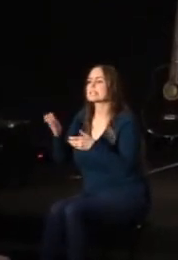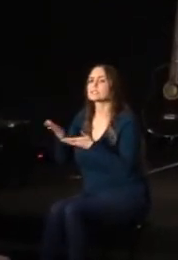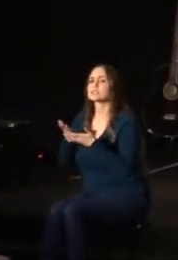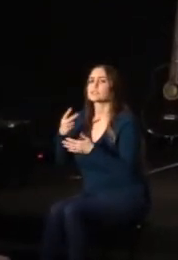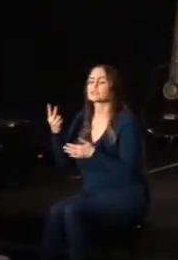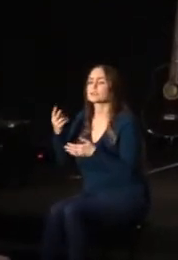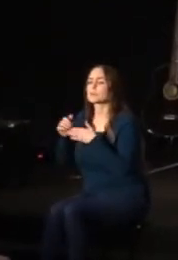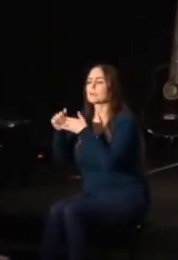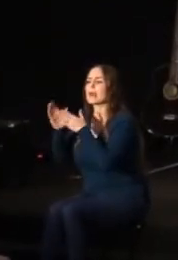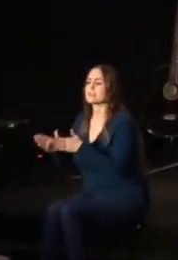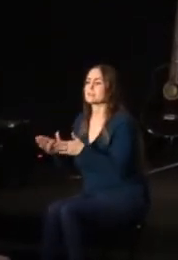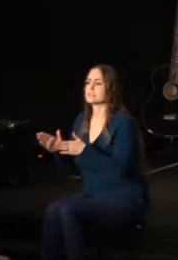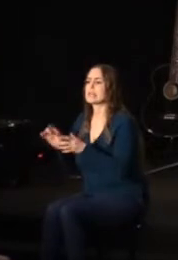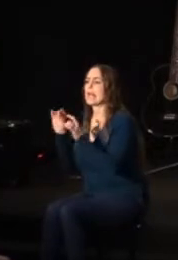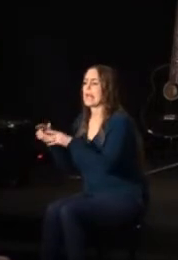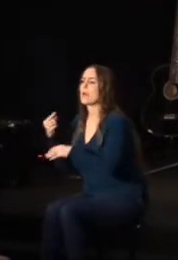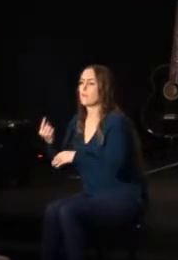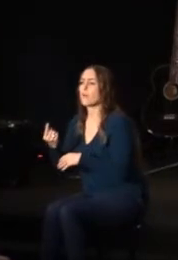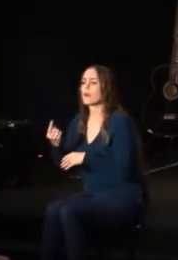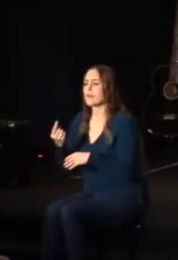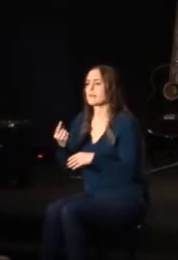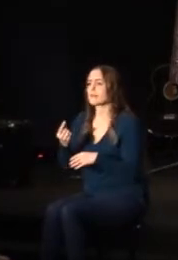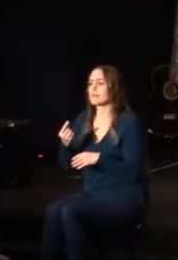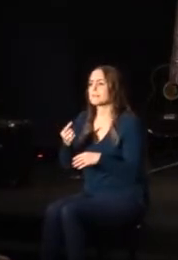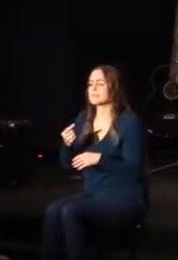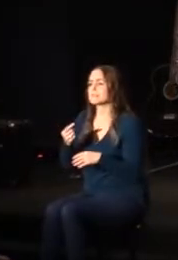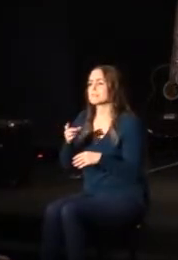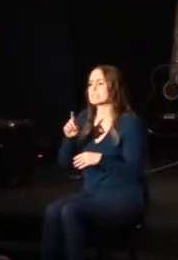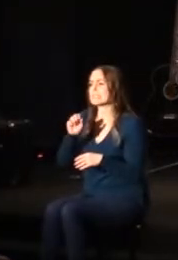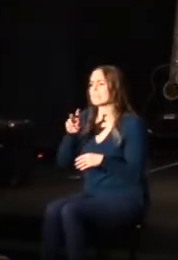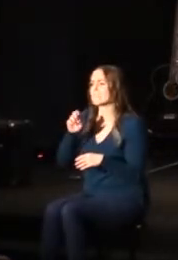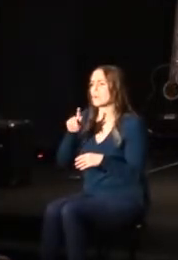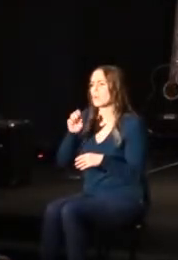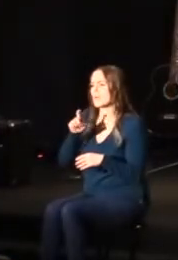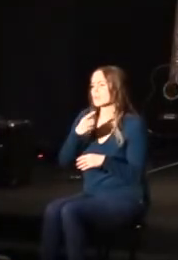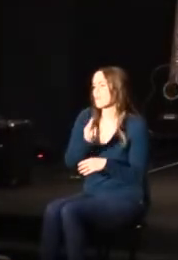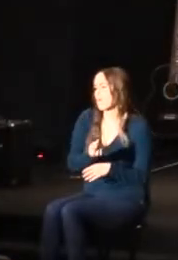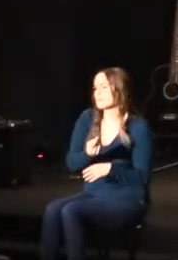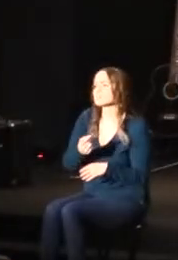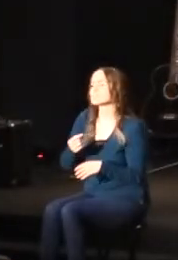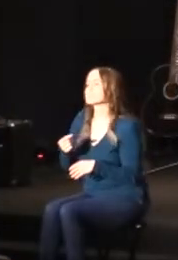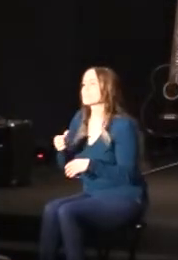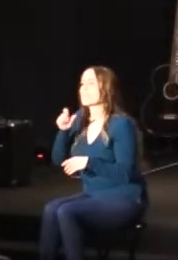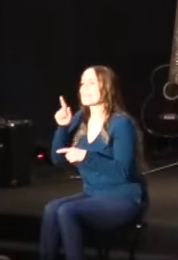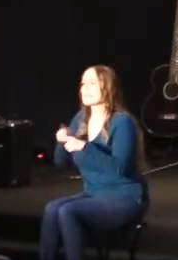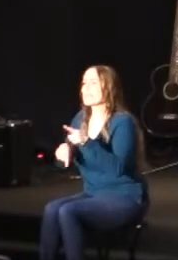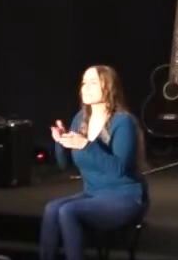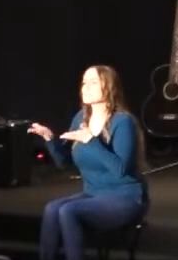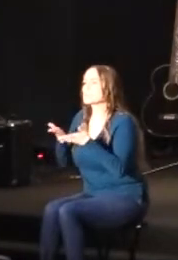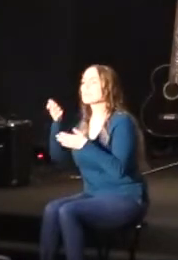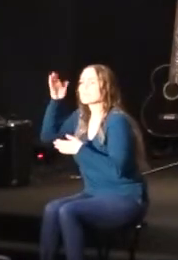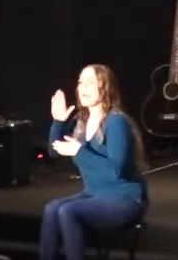devoted to one and despise the other. And you cannot serve both God and money." What a fantastic biblical